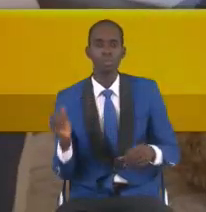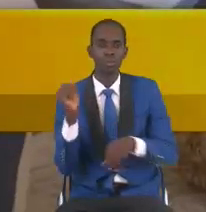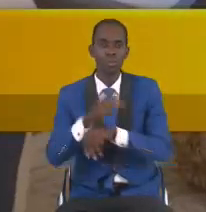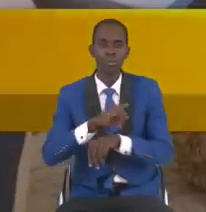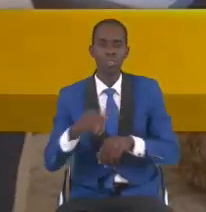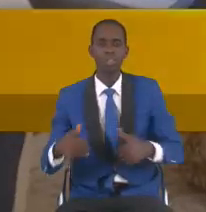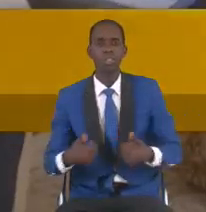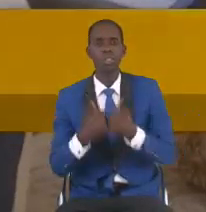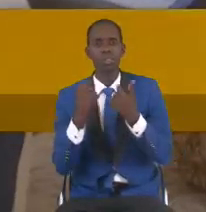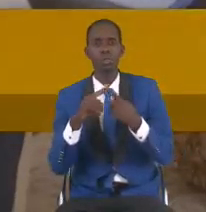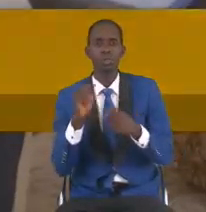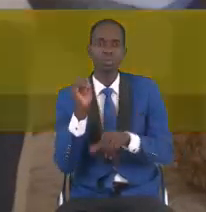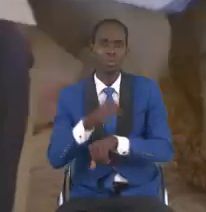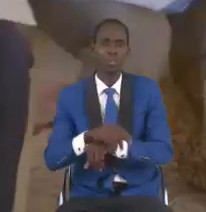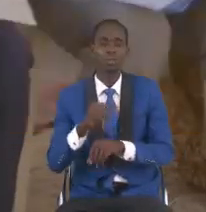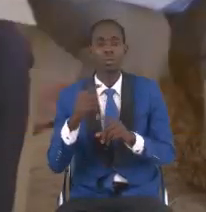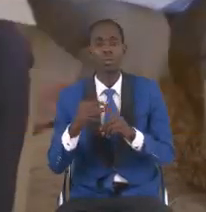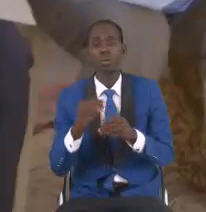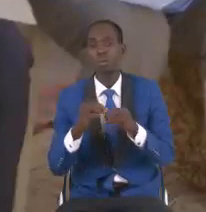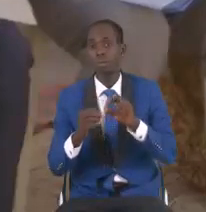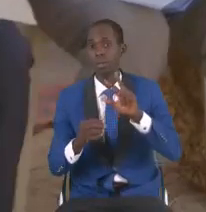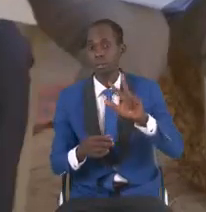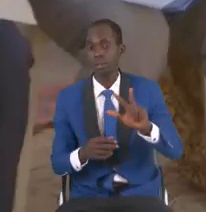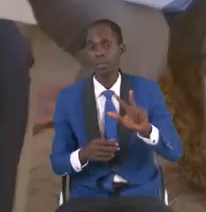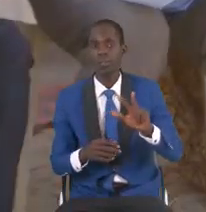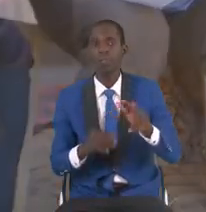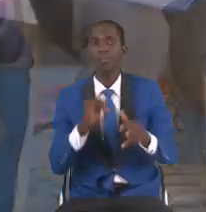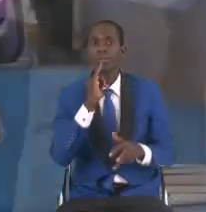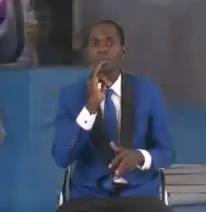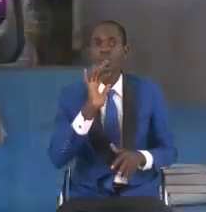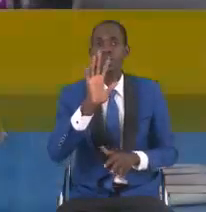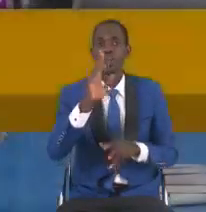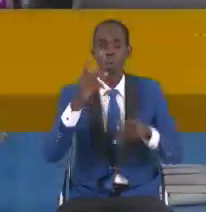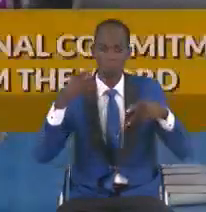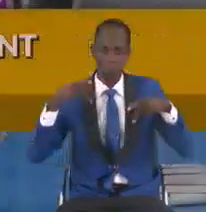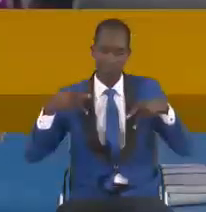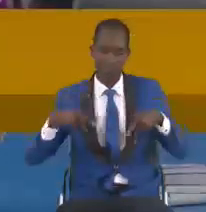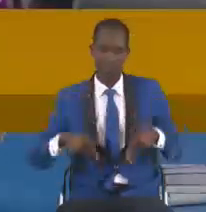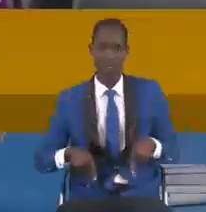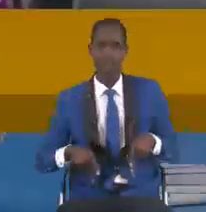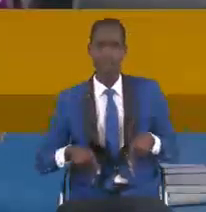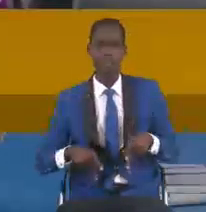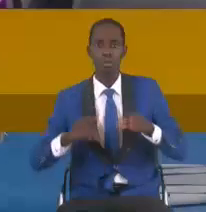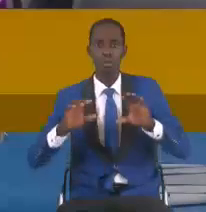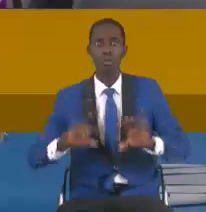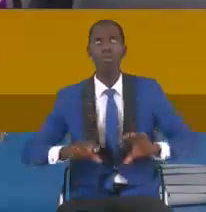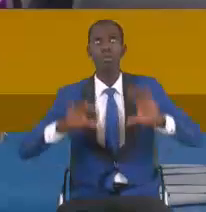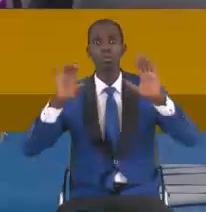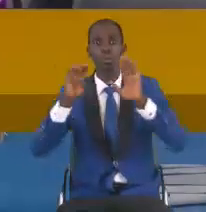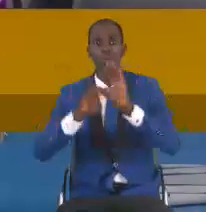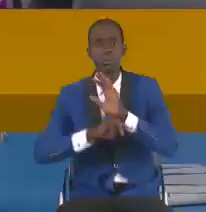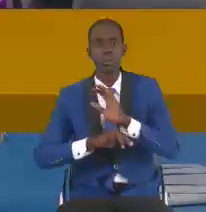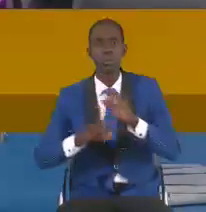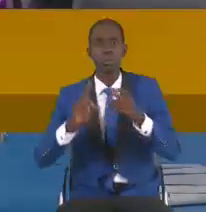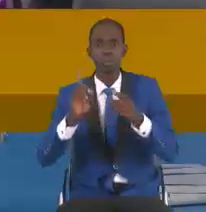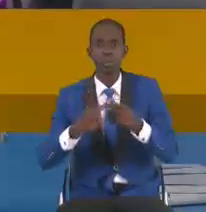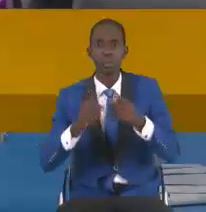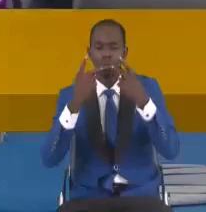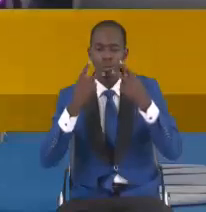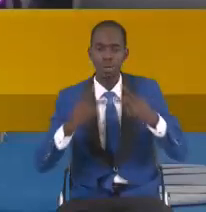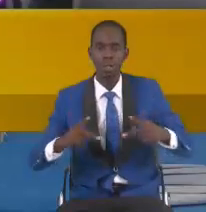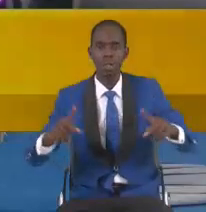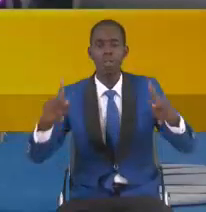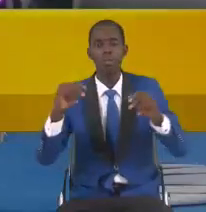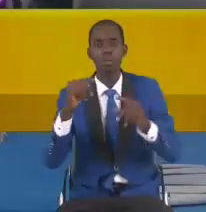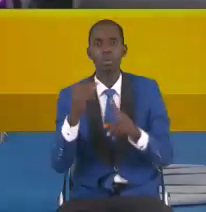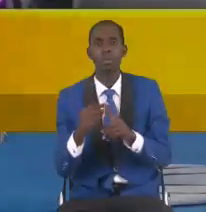preserve the word. Number three is your personal commitment to proclaim the word. Let's